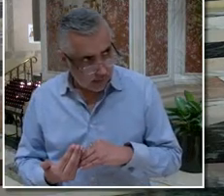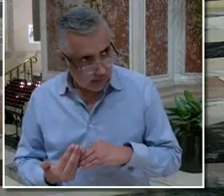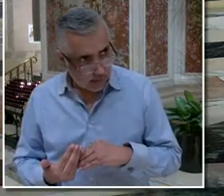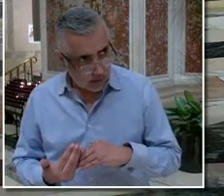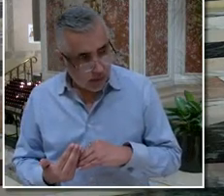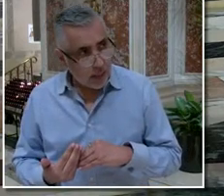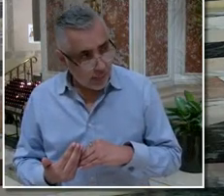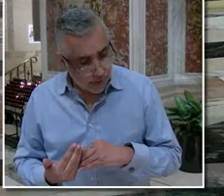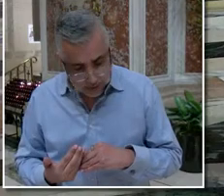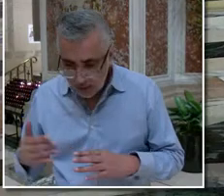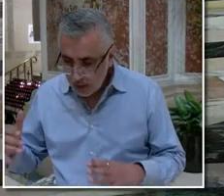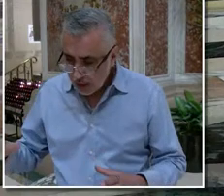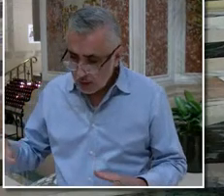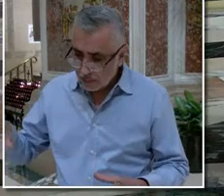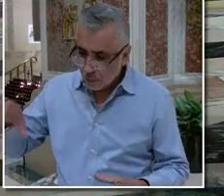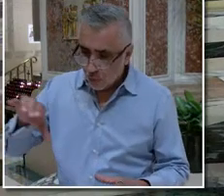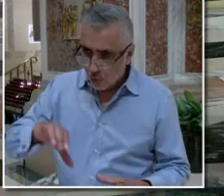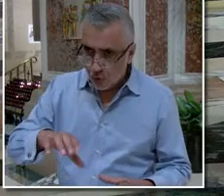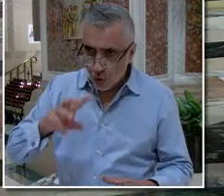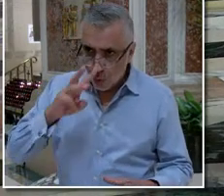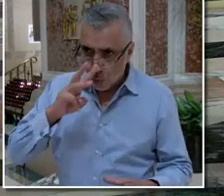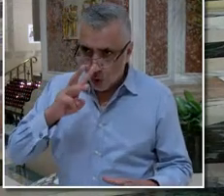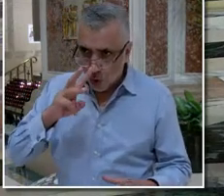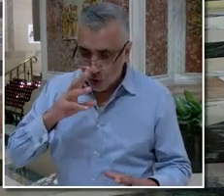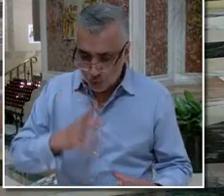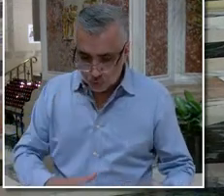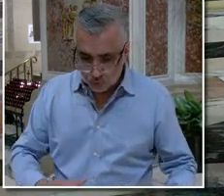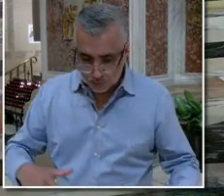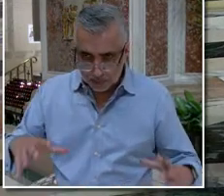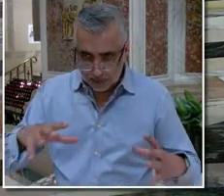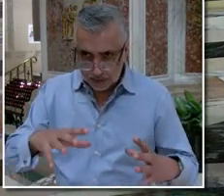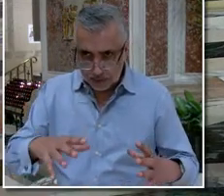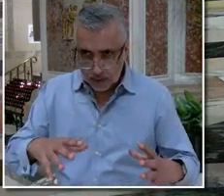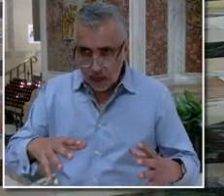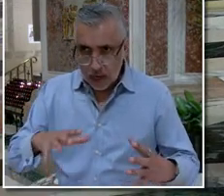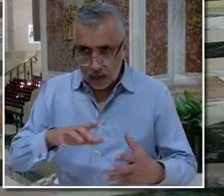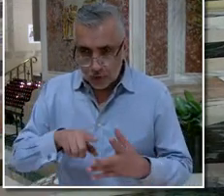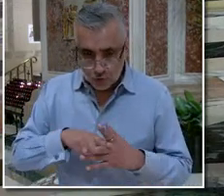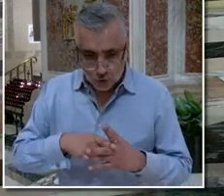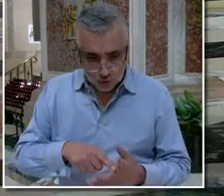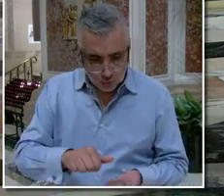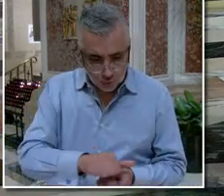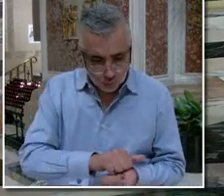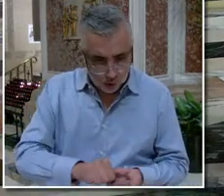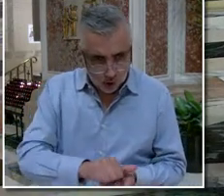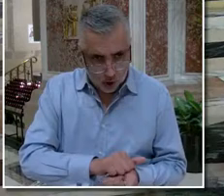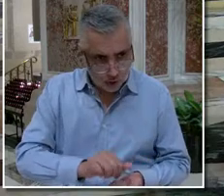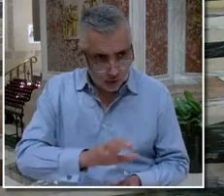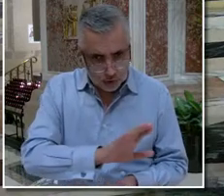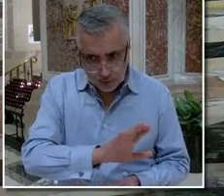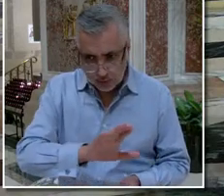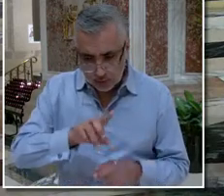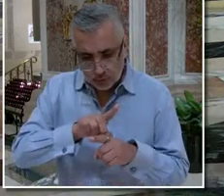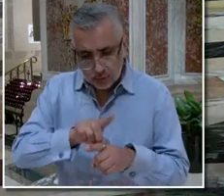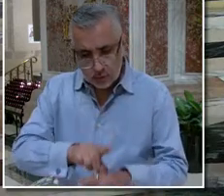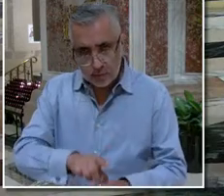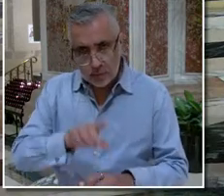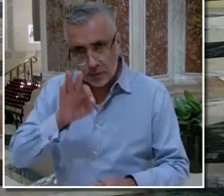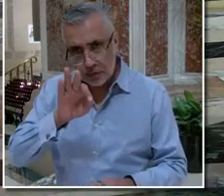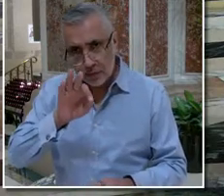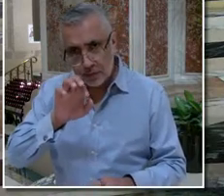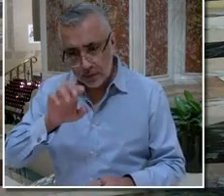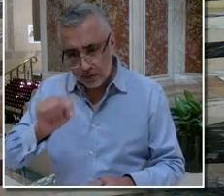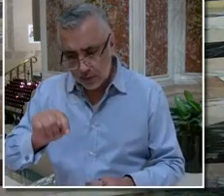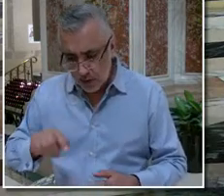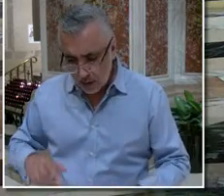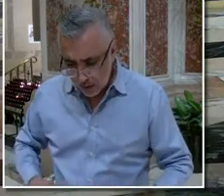Then he poured water into a basin and began to wash the disciples' feet and dry them